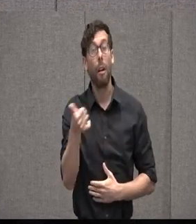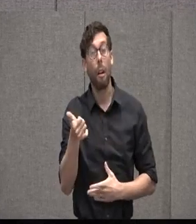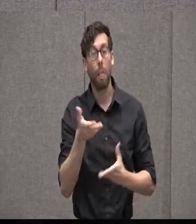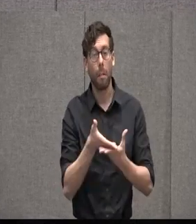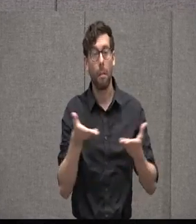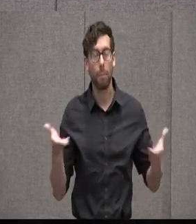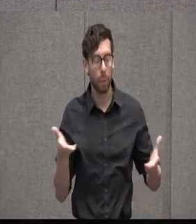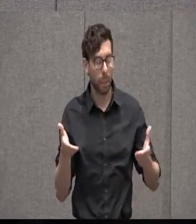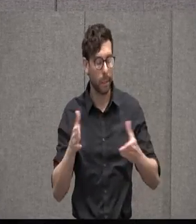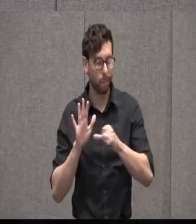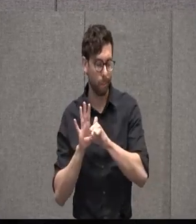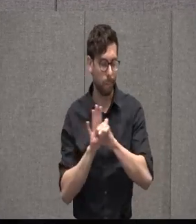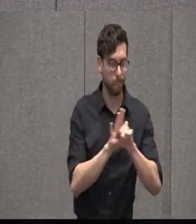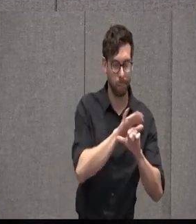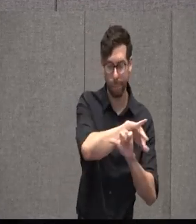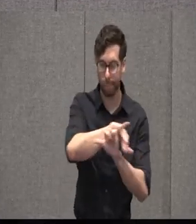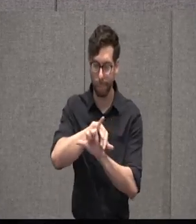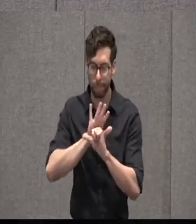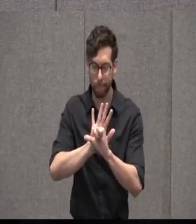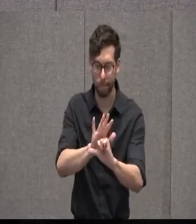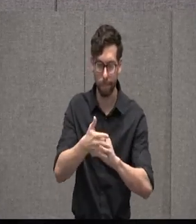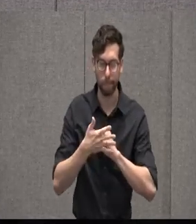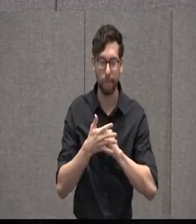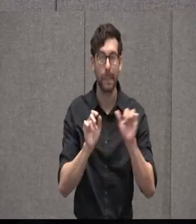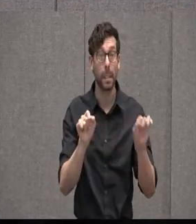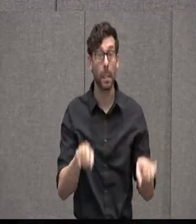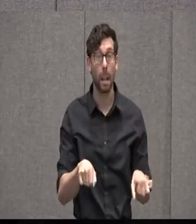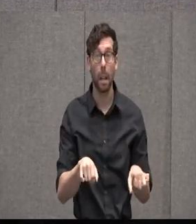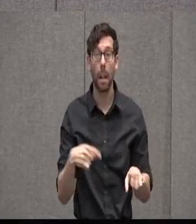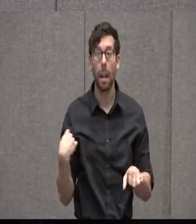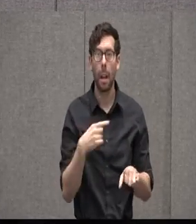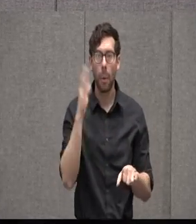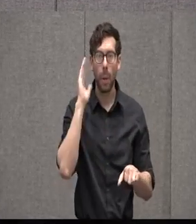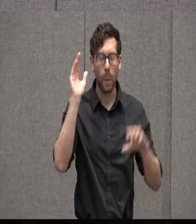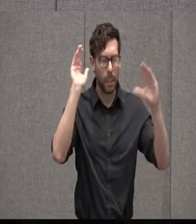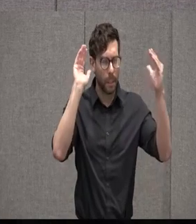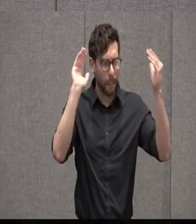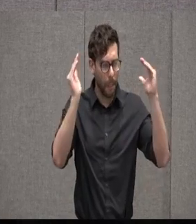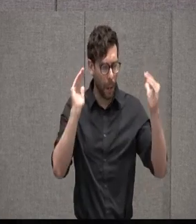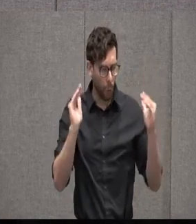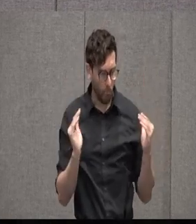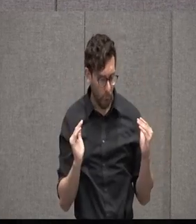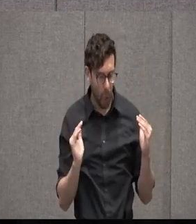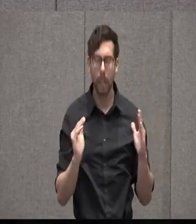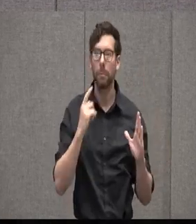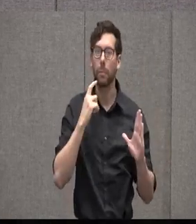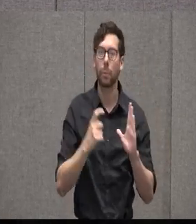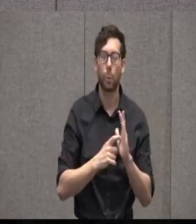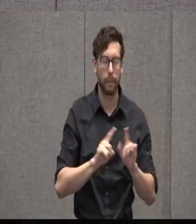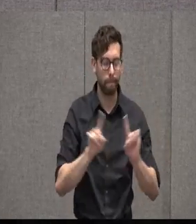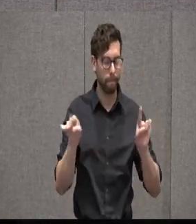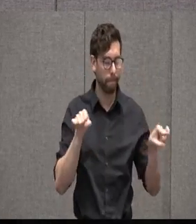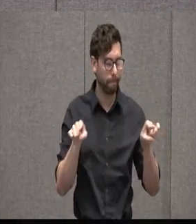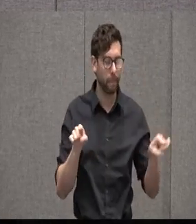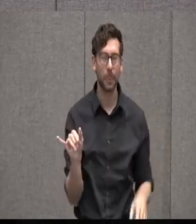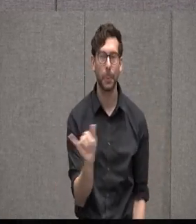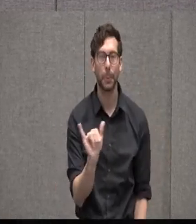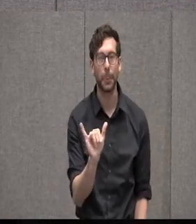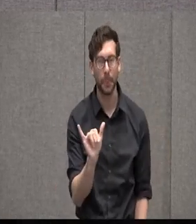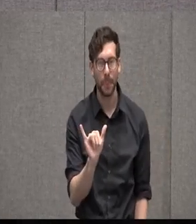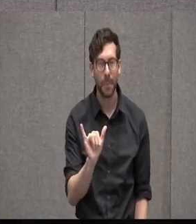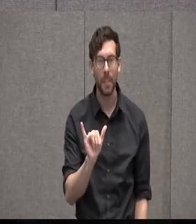pushing and the pulling, and we will compare and contrast each of these. So let's start first